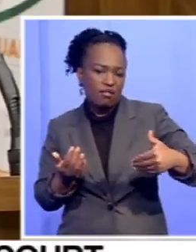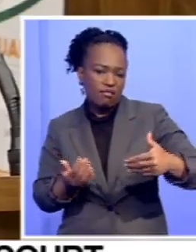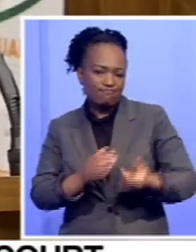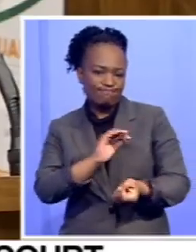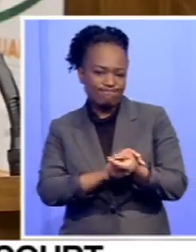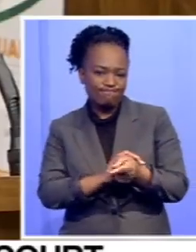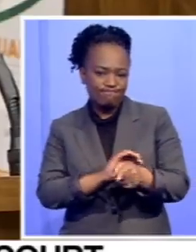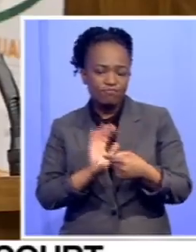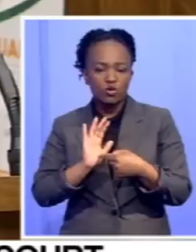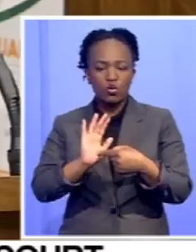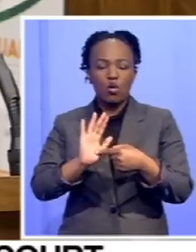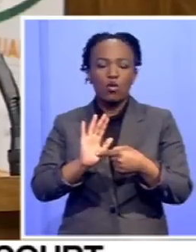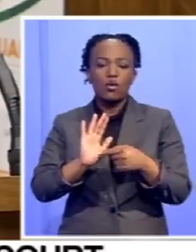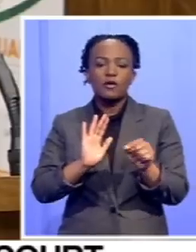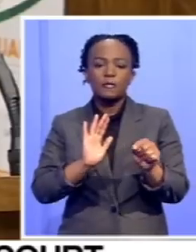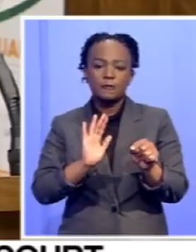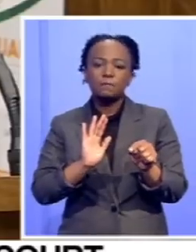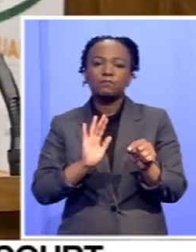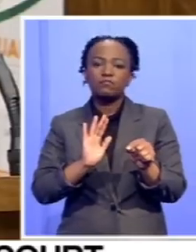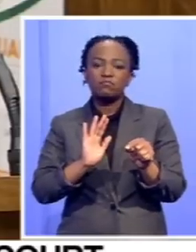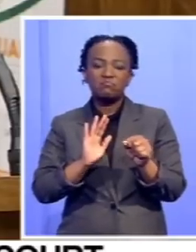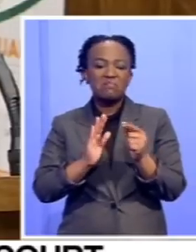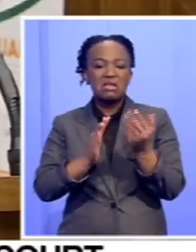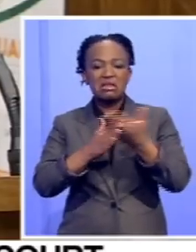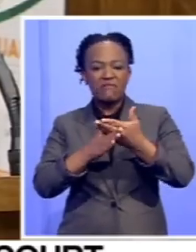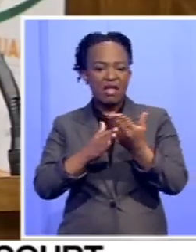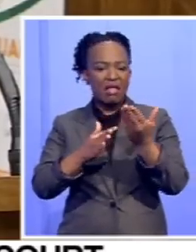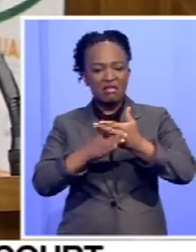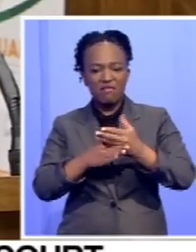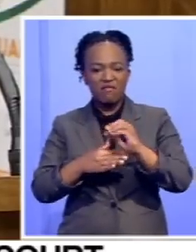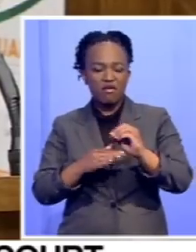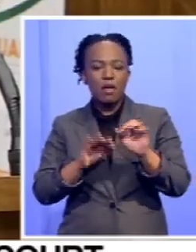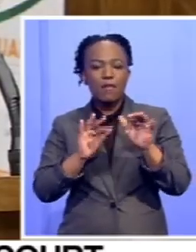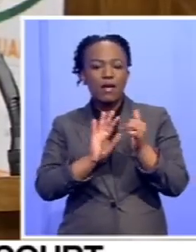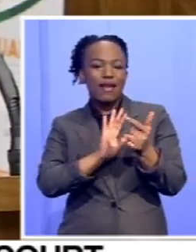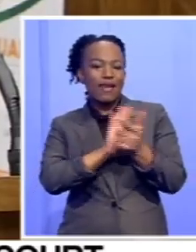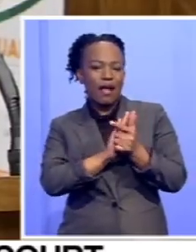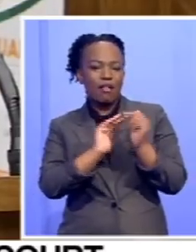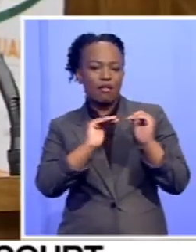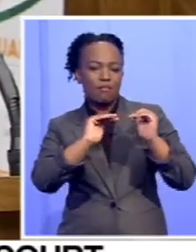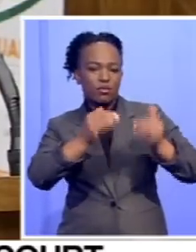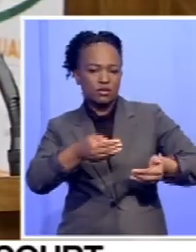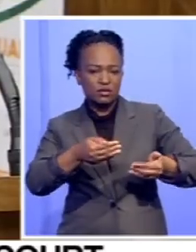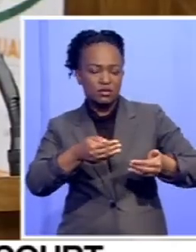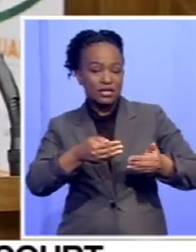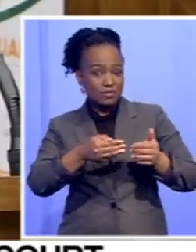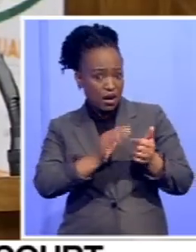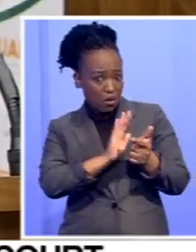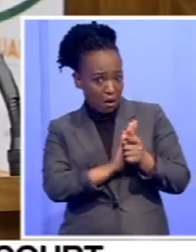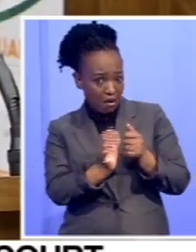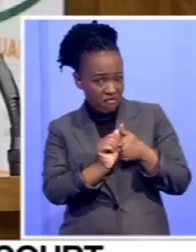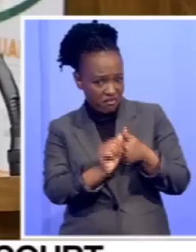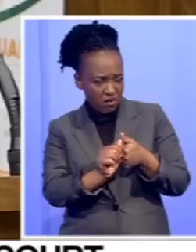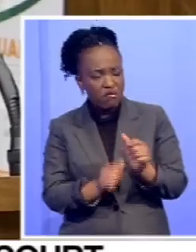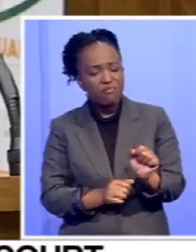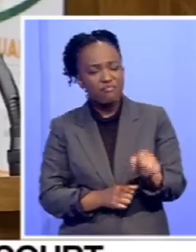indicate conclusively that interference with a person's legally protected interest is reasonable and therefore lawful. In the article